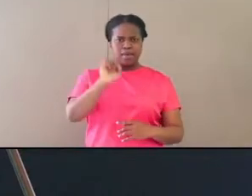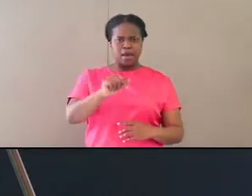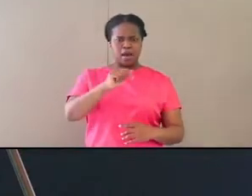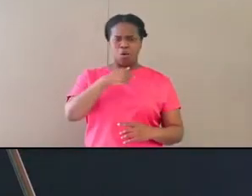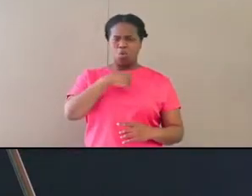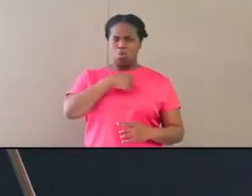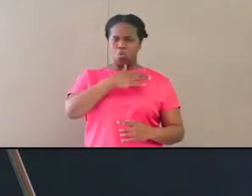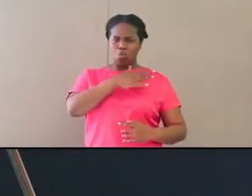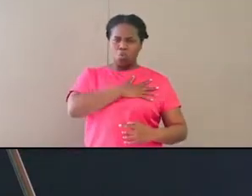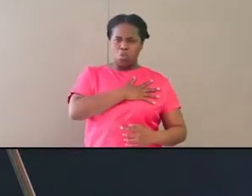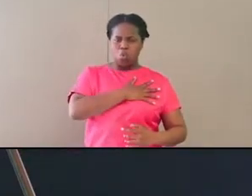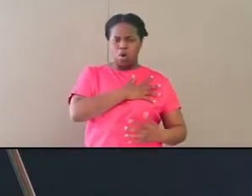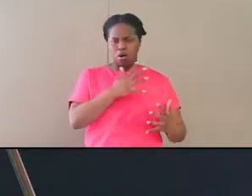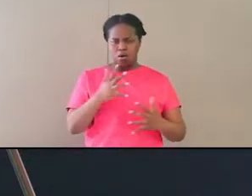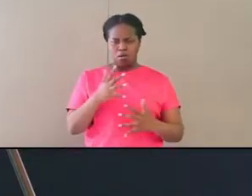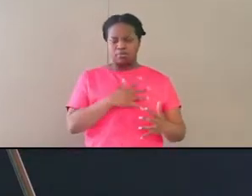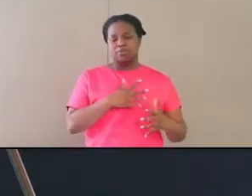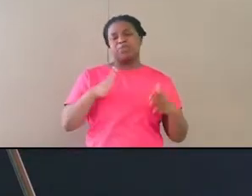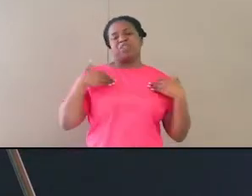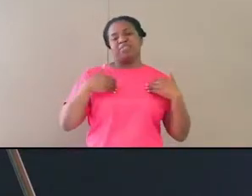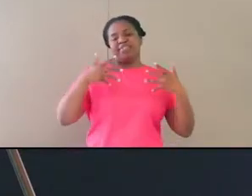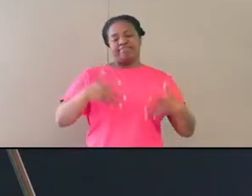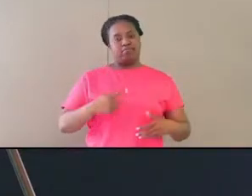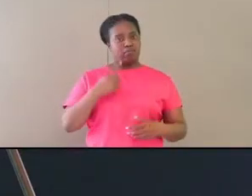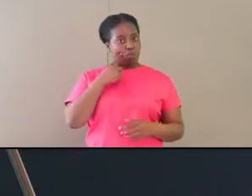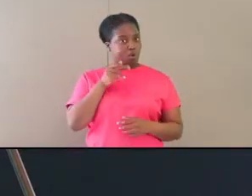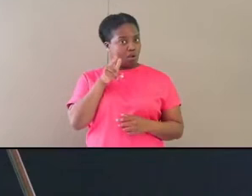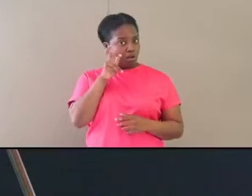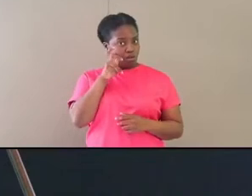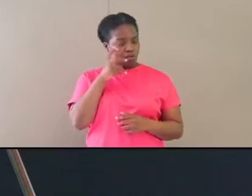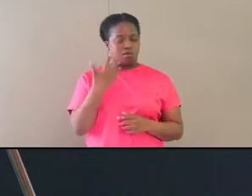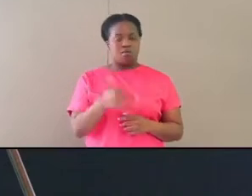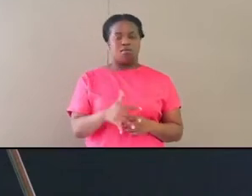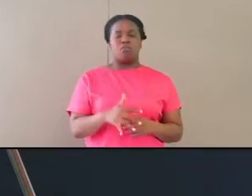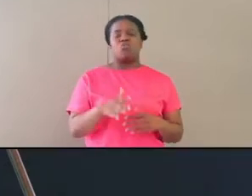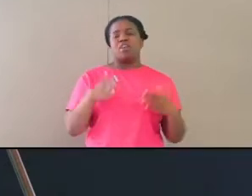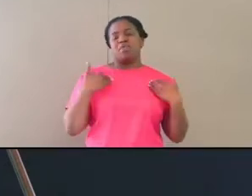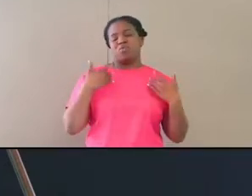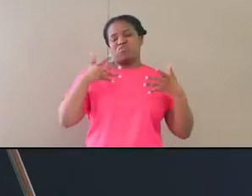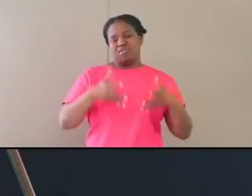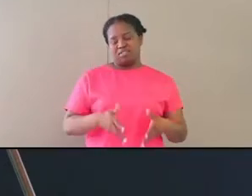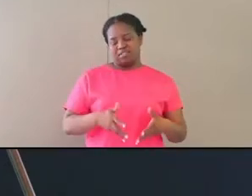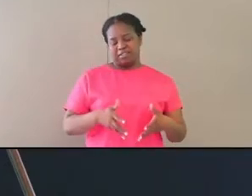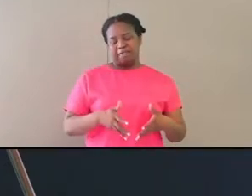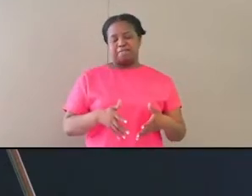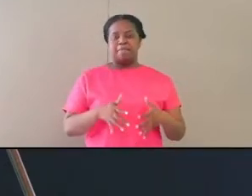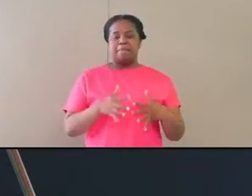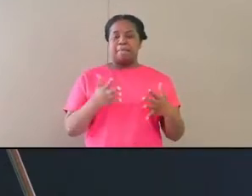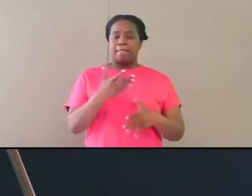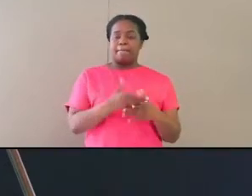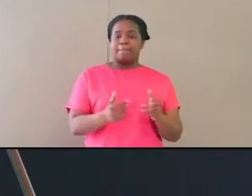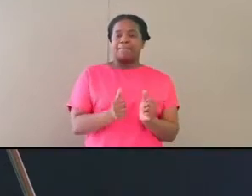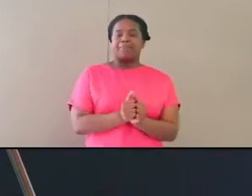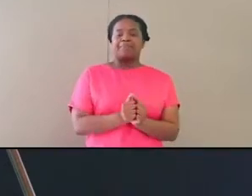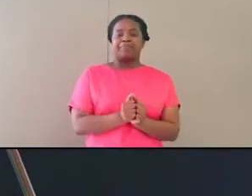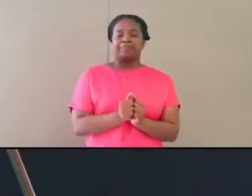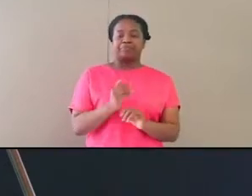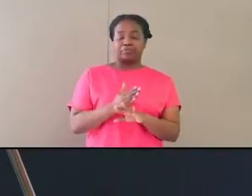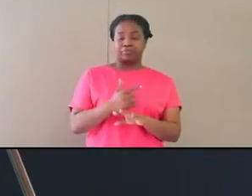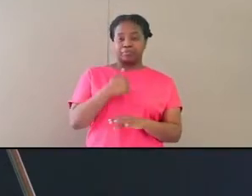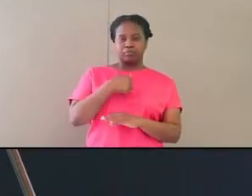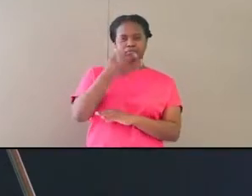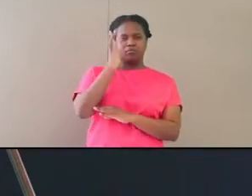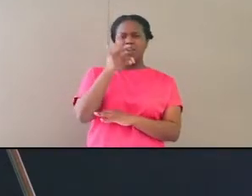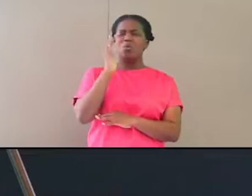we are happy to have been here to listen to what you had to say as well as the colleague who spoke before me